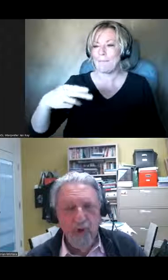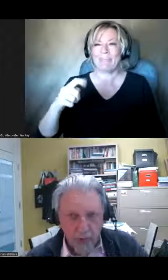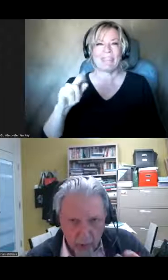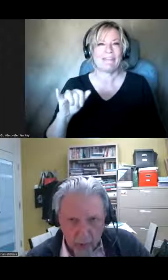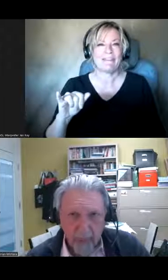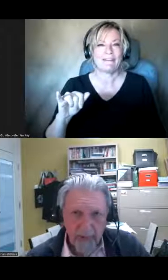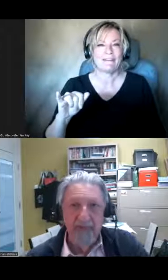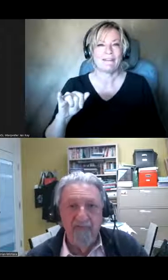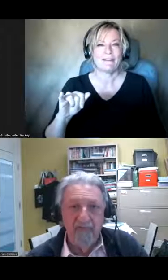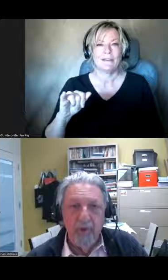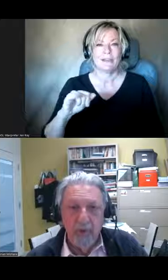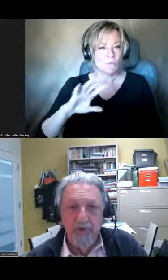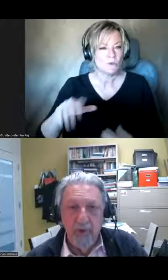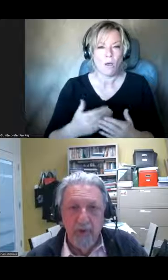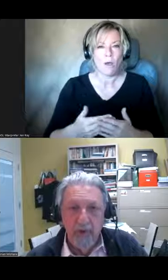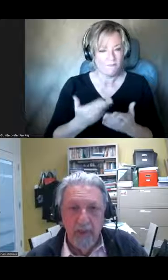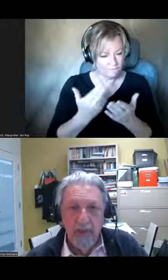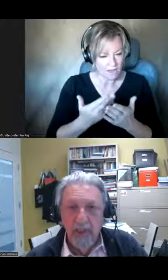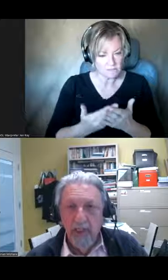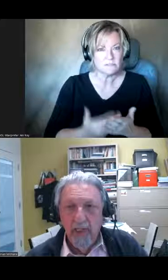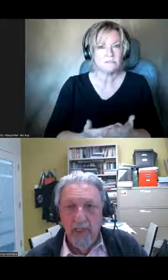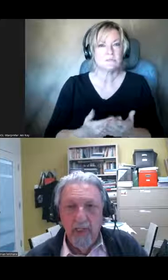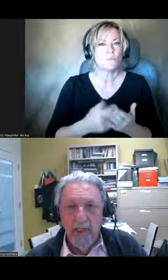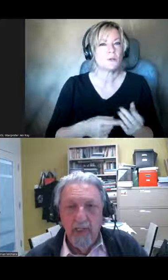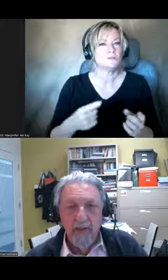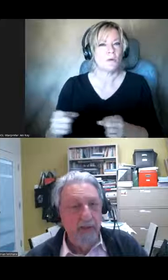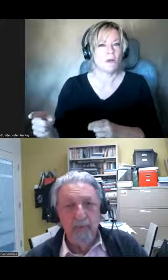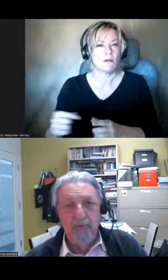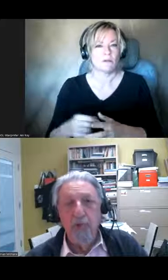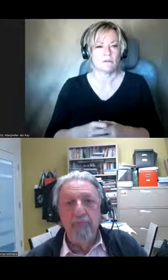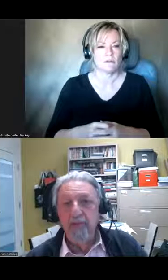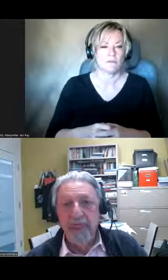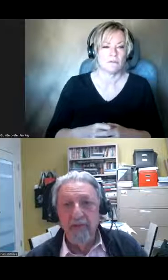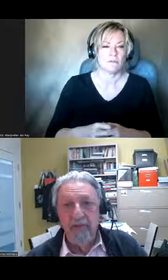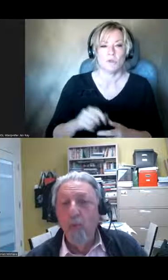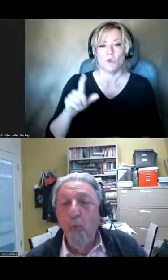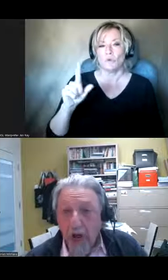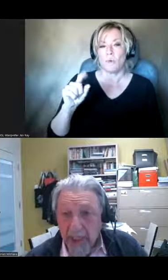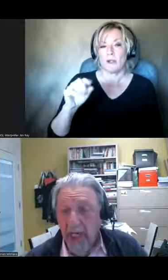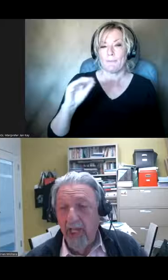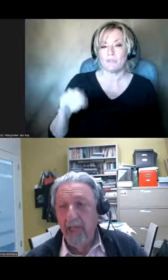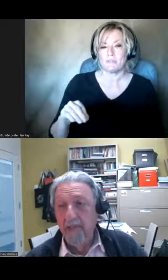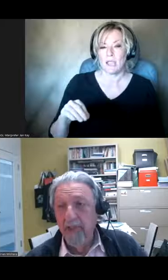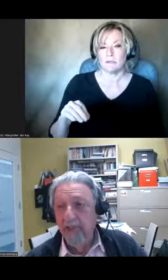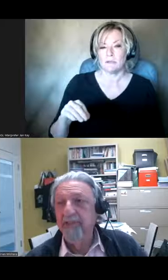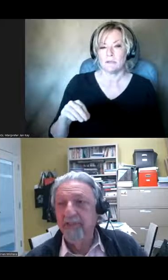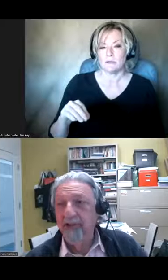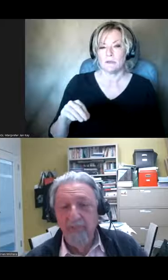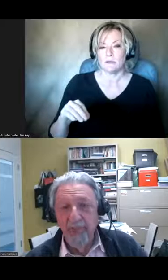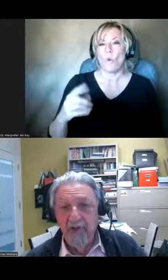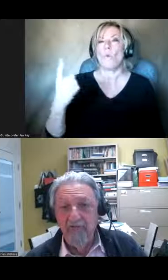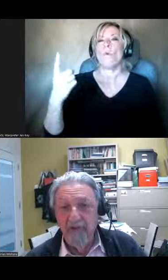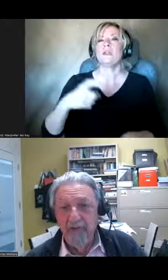It was all concrete stuff about what's going on. 20%, one time they